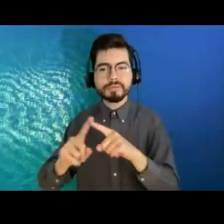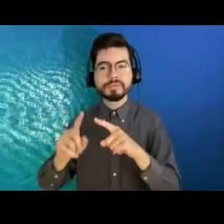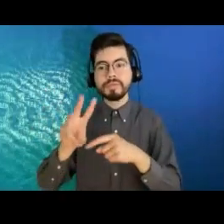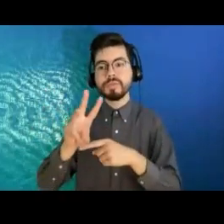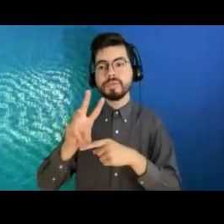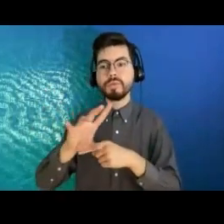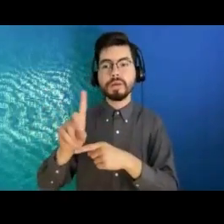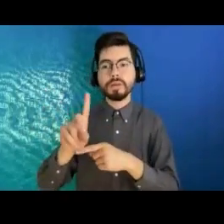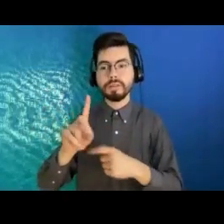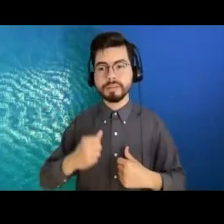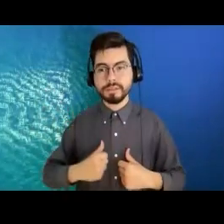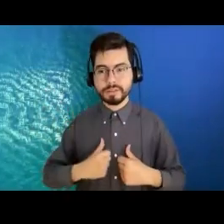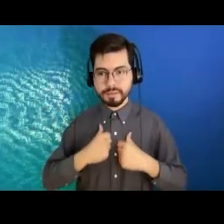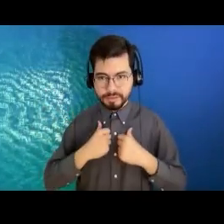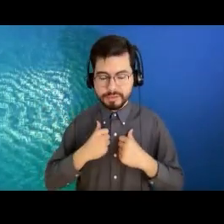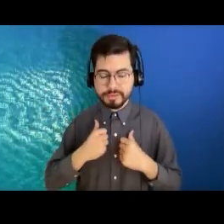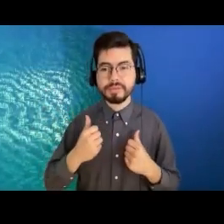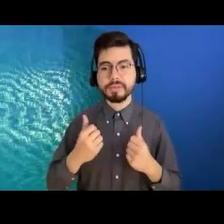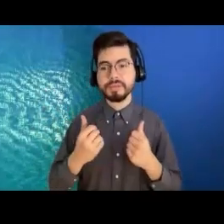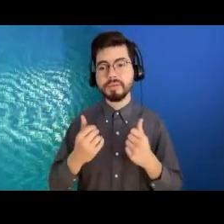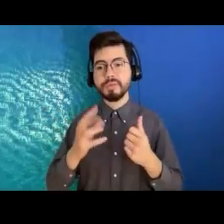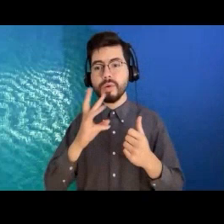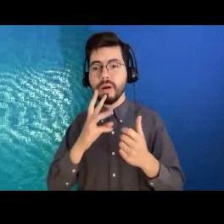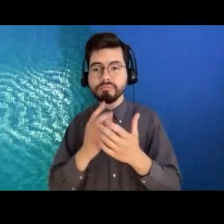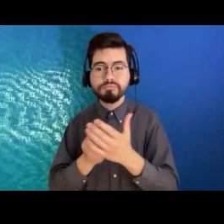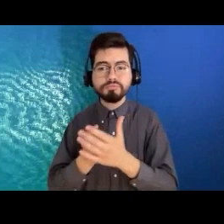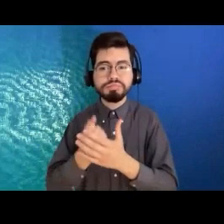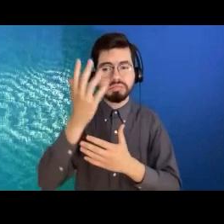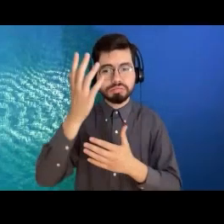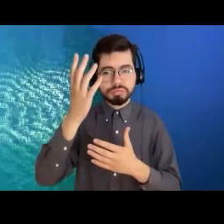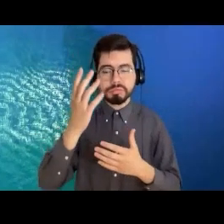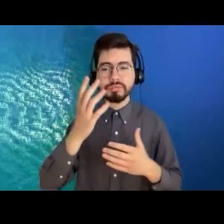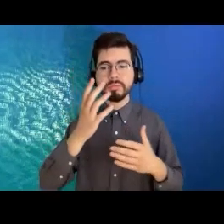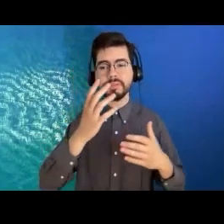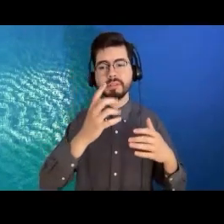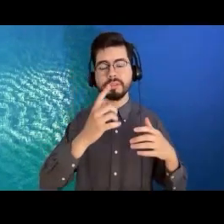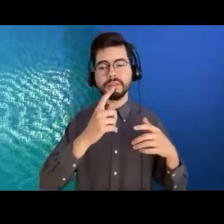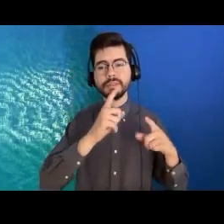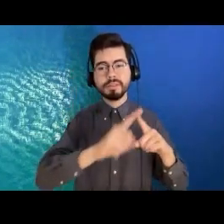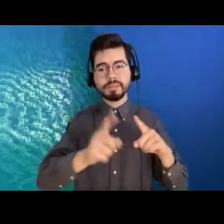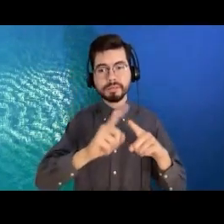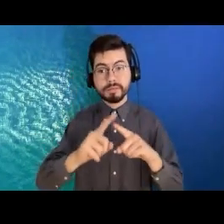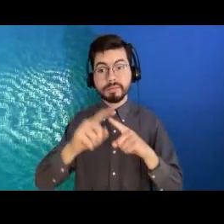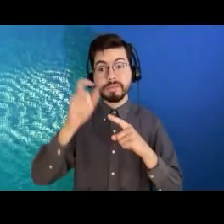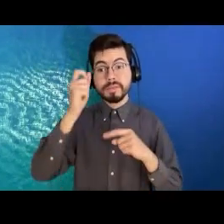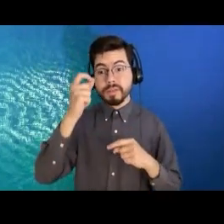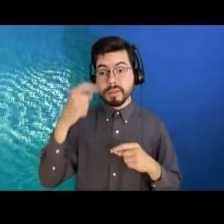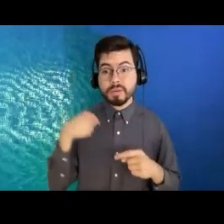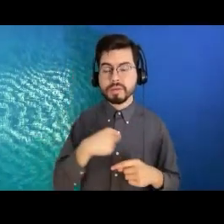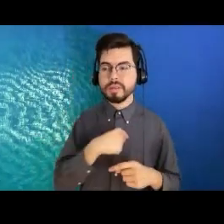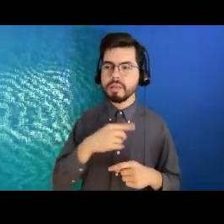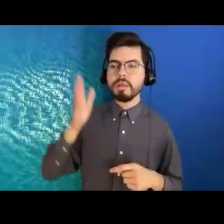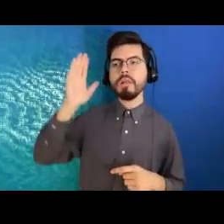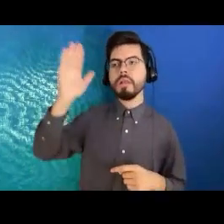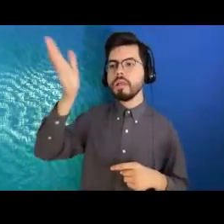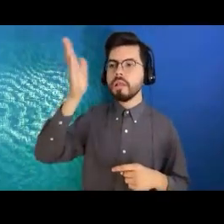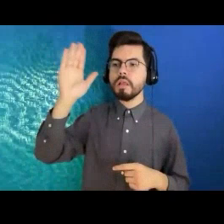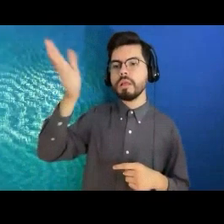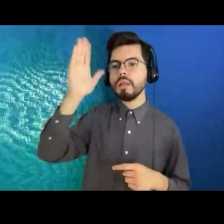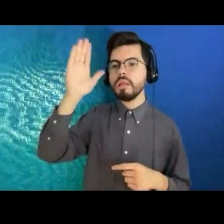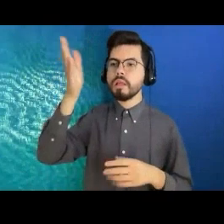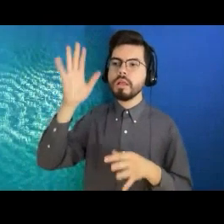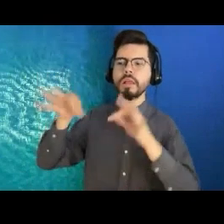in Yellowstone. And we have to do it in a way that we're not lecturing to people or bombarding them with information. We want to